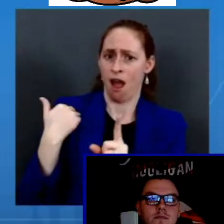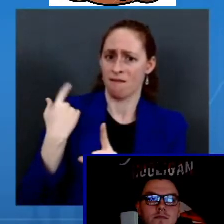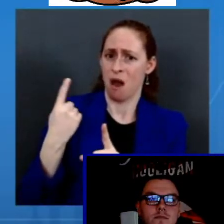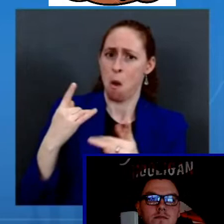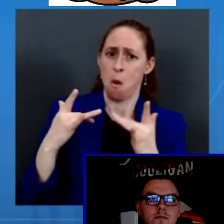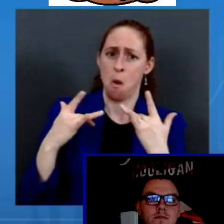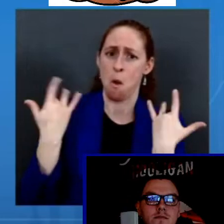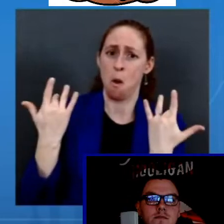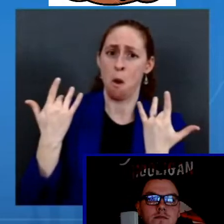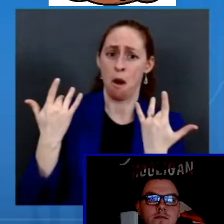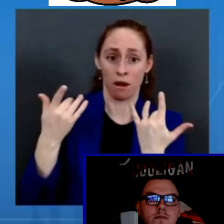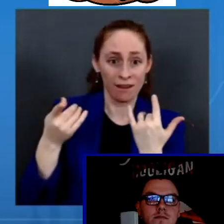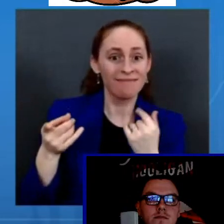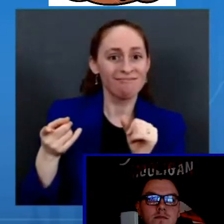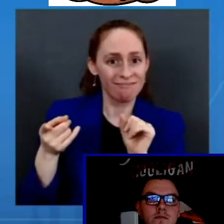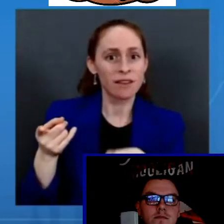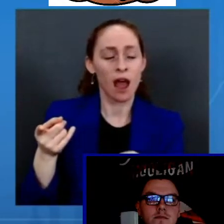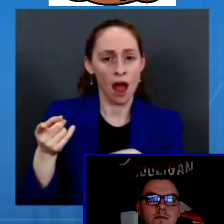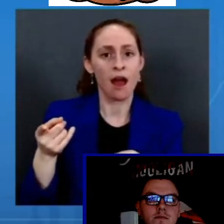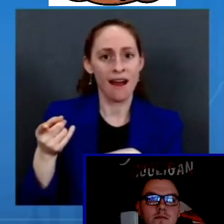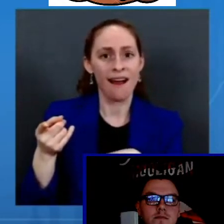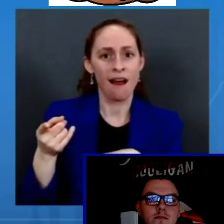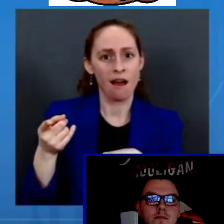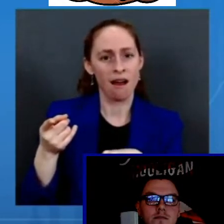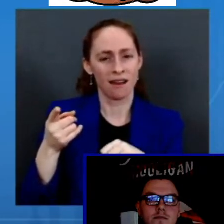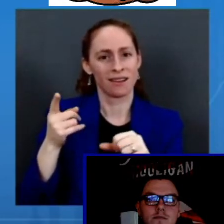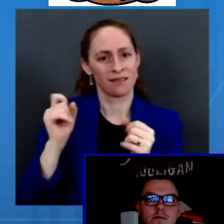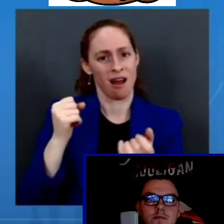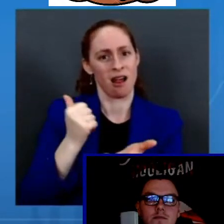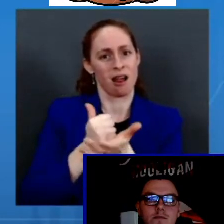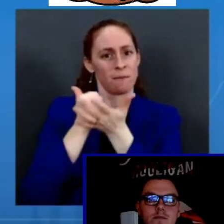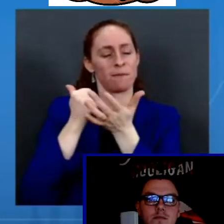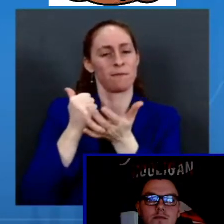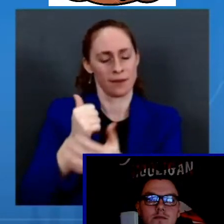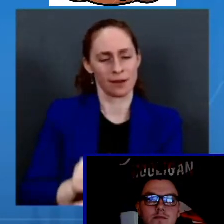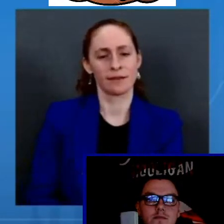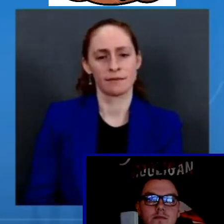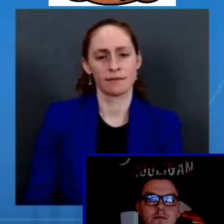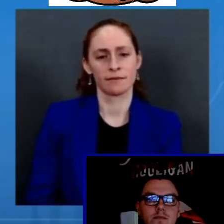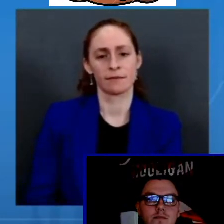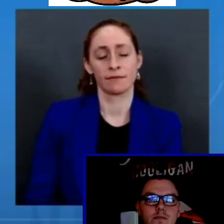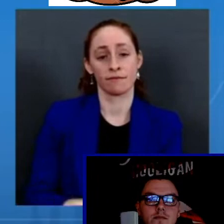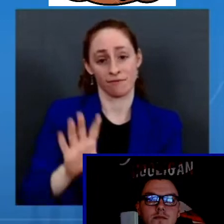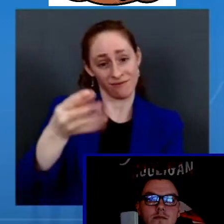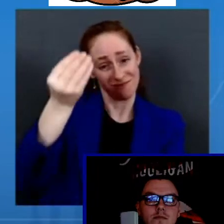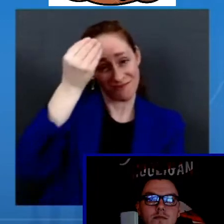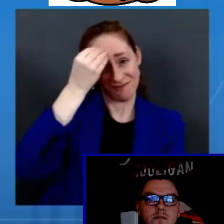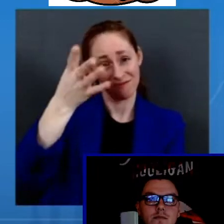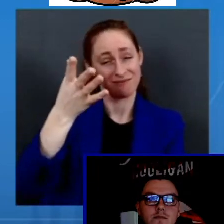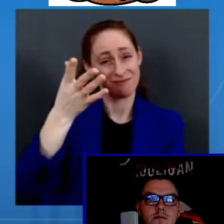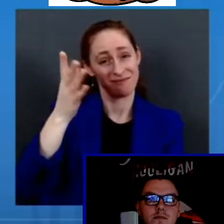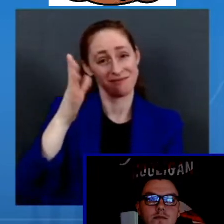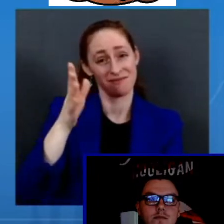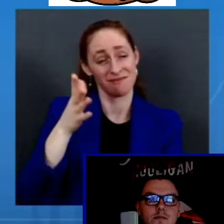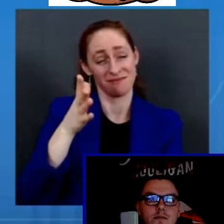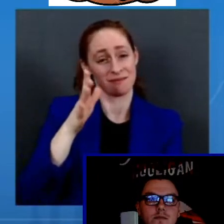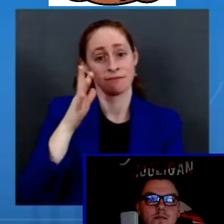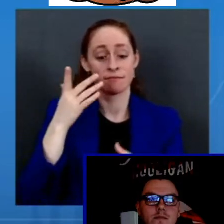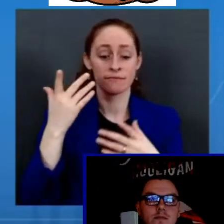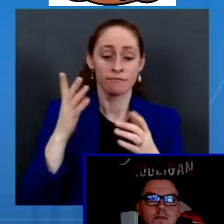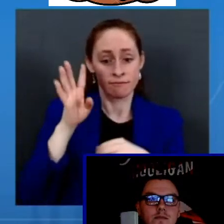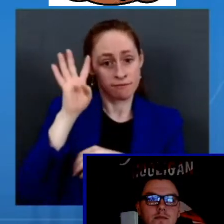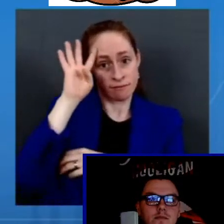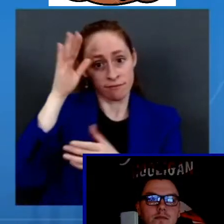synthetic process, which we will be working with the company to figure out how we can help alleviate the stress of the